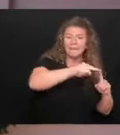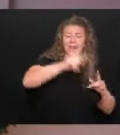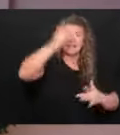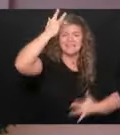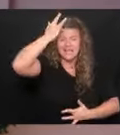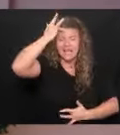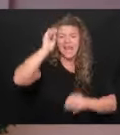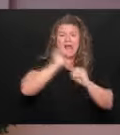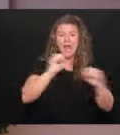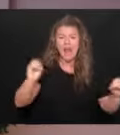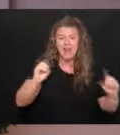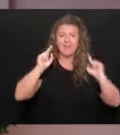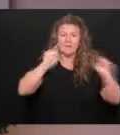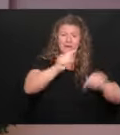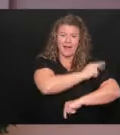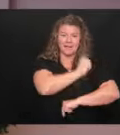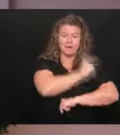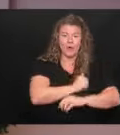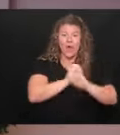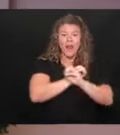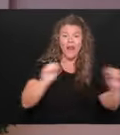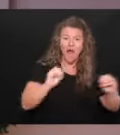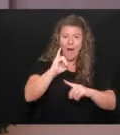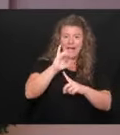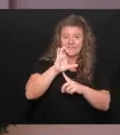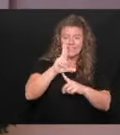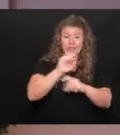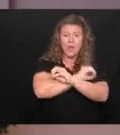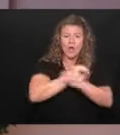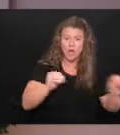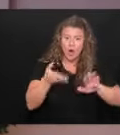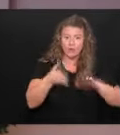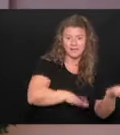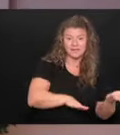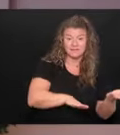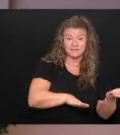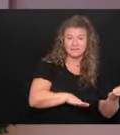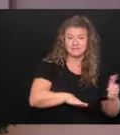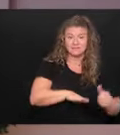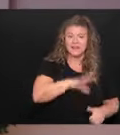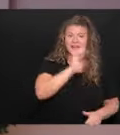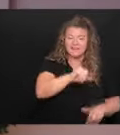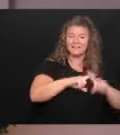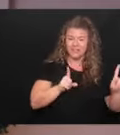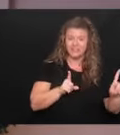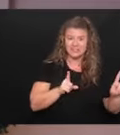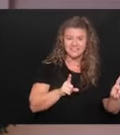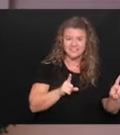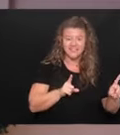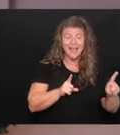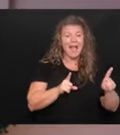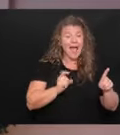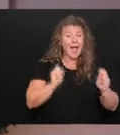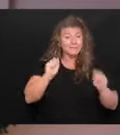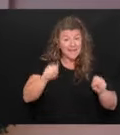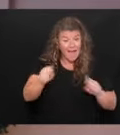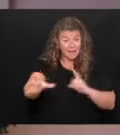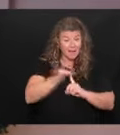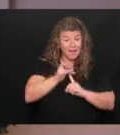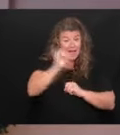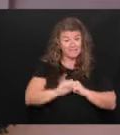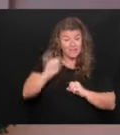ICU. They didn't die. And the difference here is really important, because being able to get infected again and have